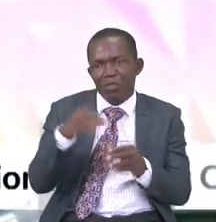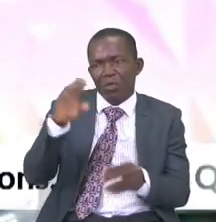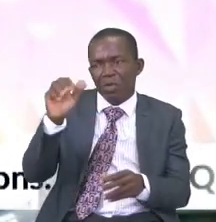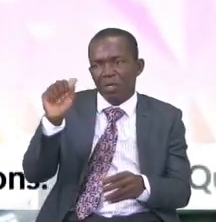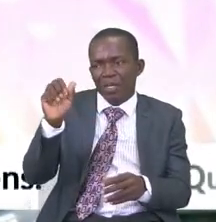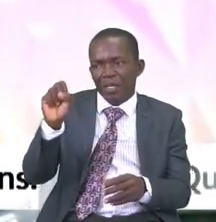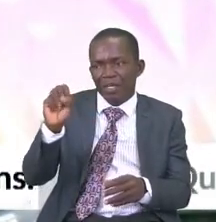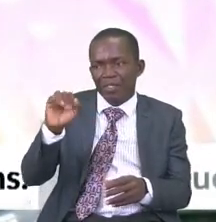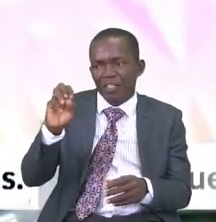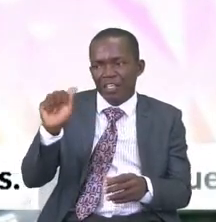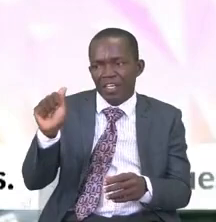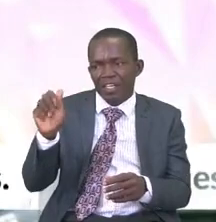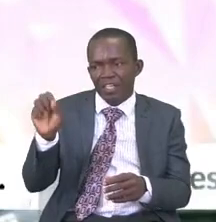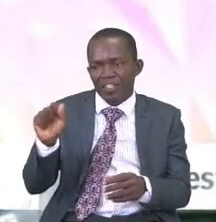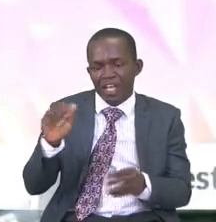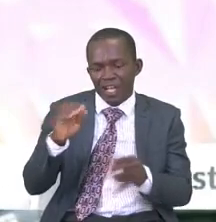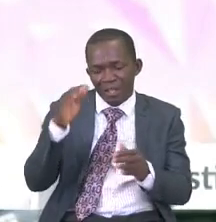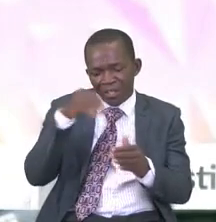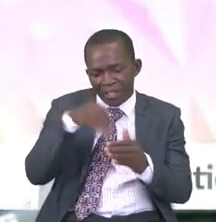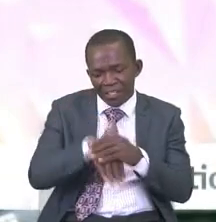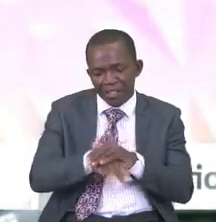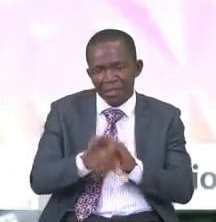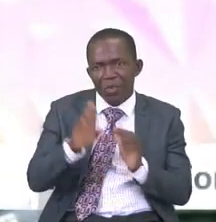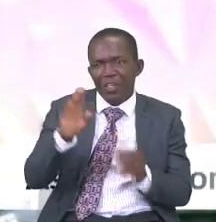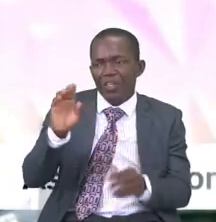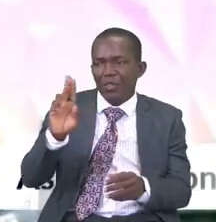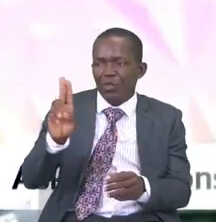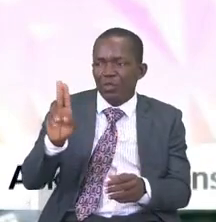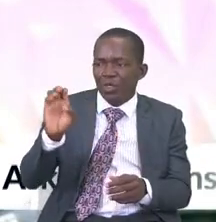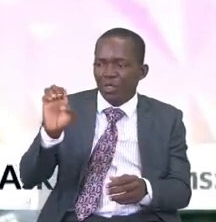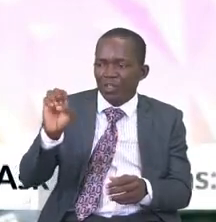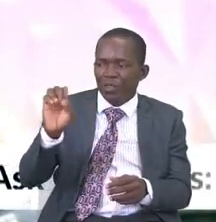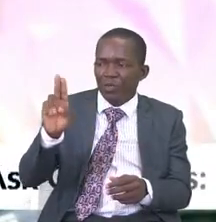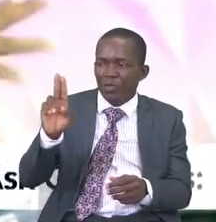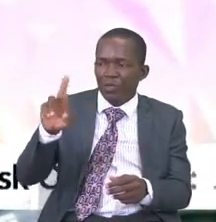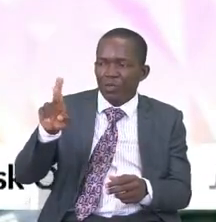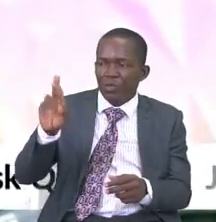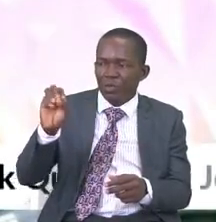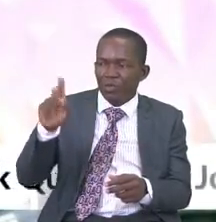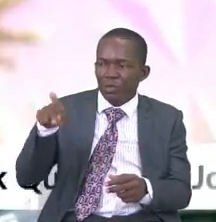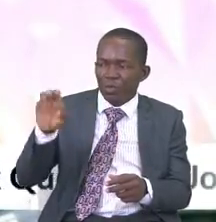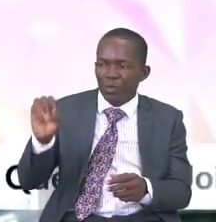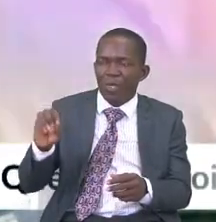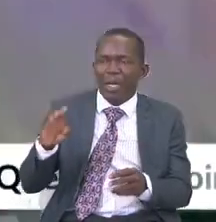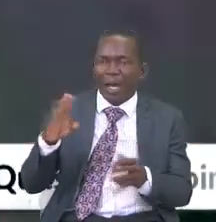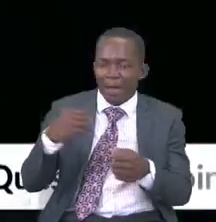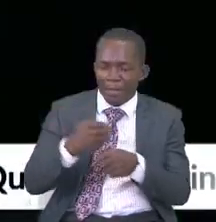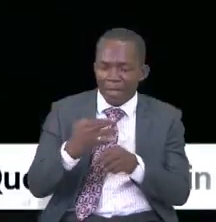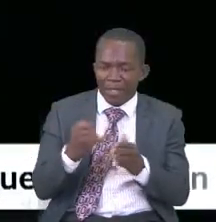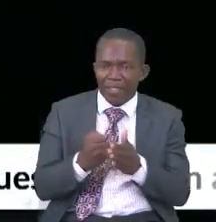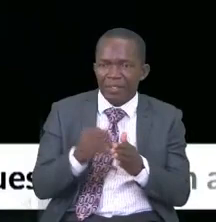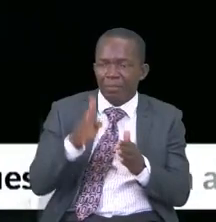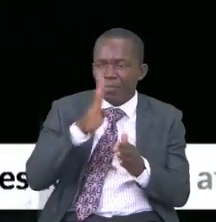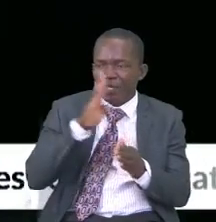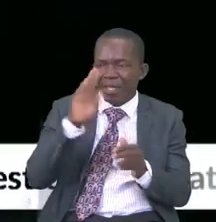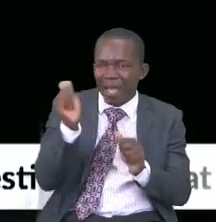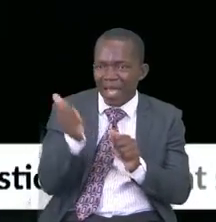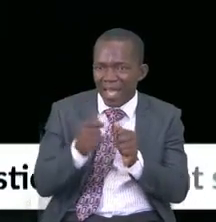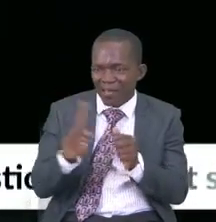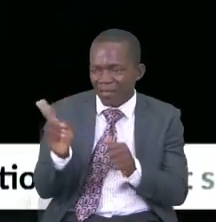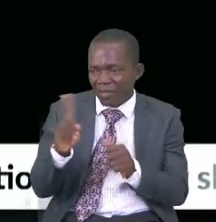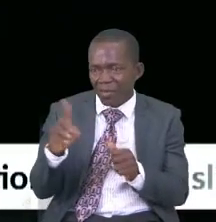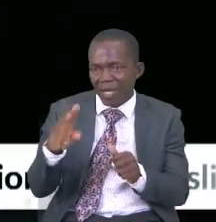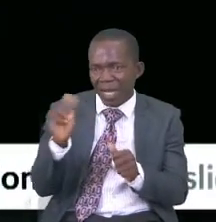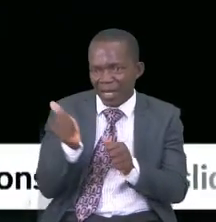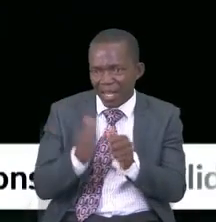it to Europe, even get it to the moon? How can we get this product anywhere and everywhere? This